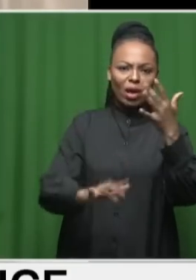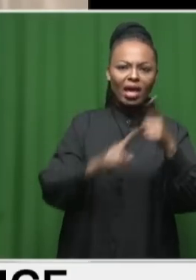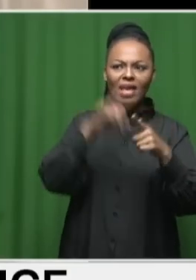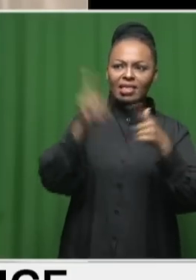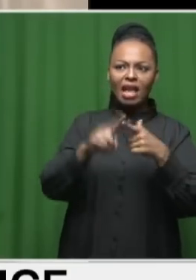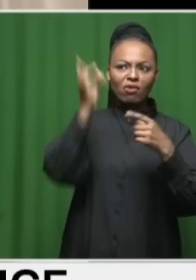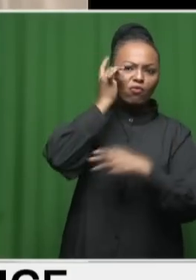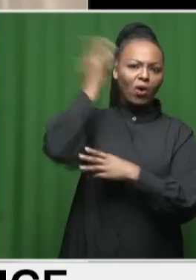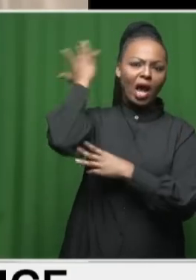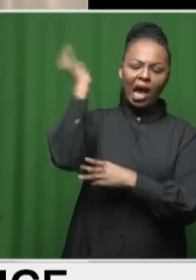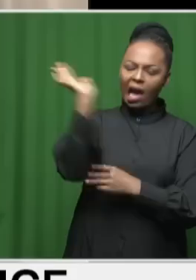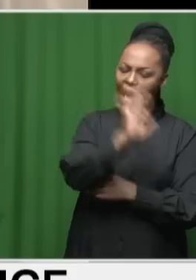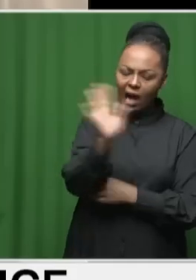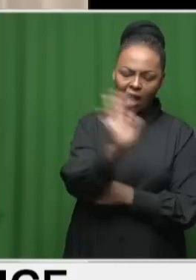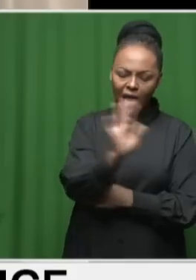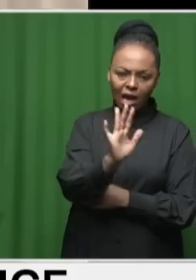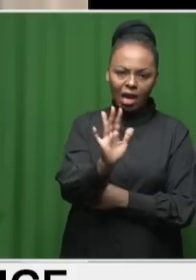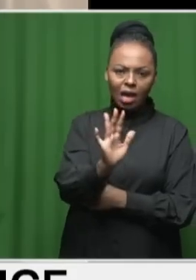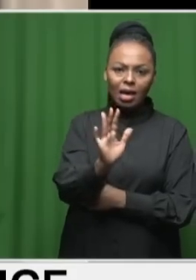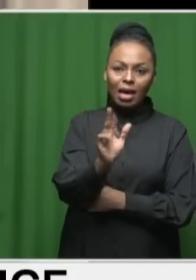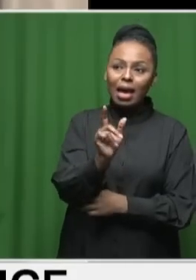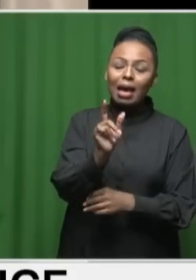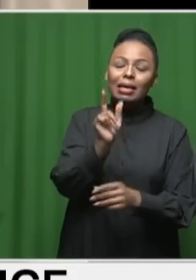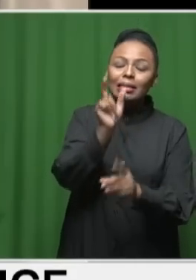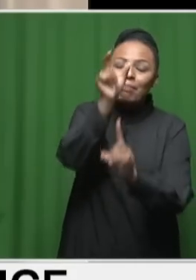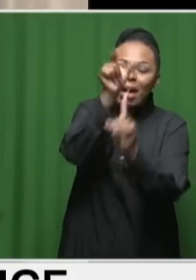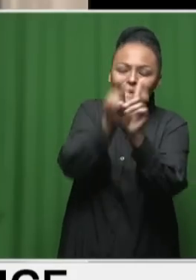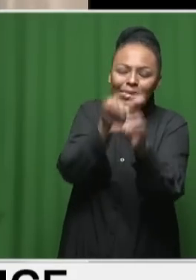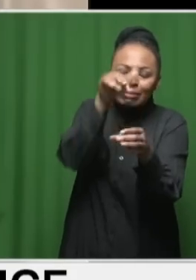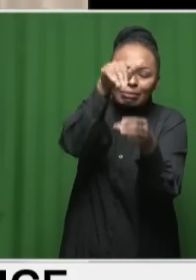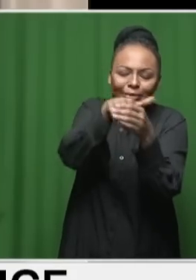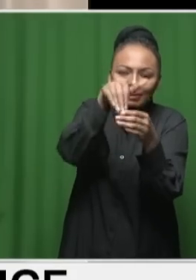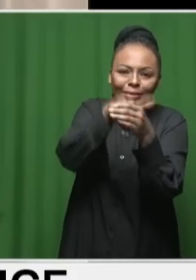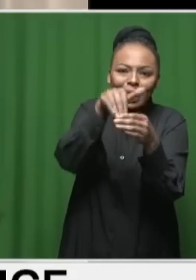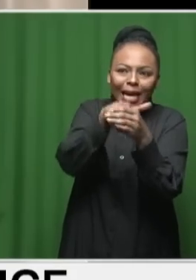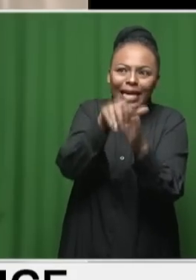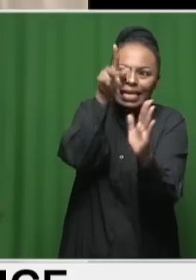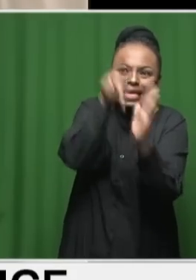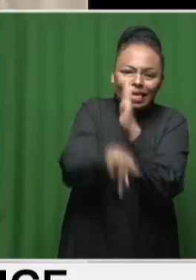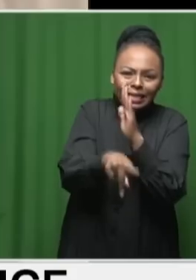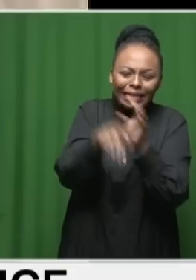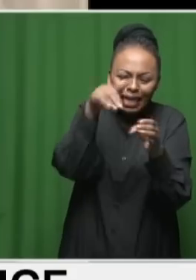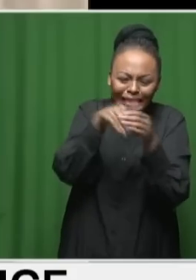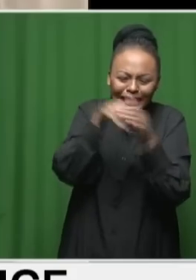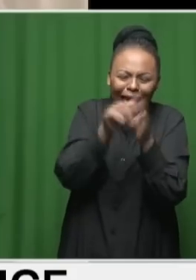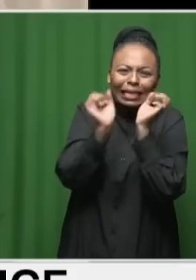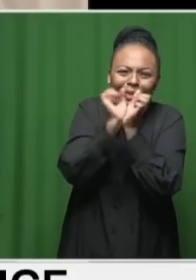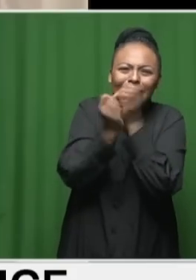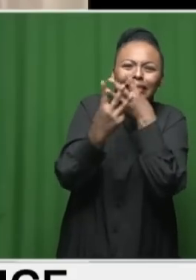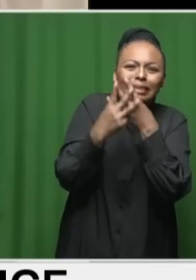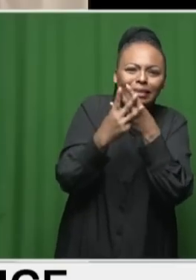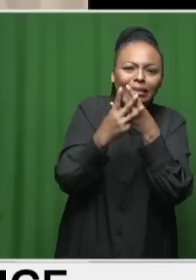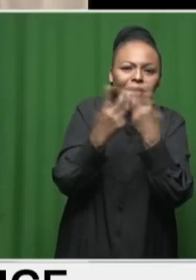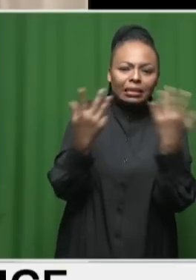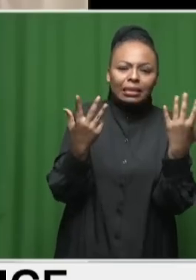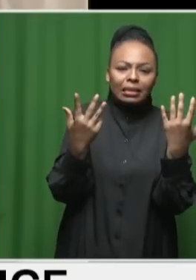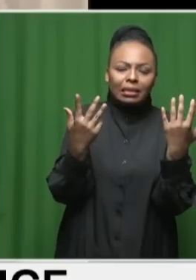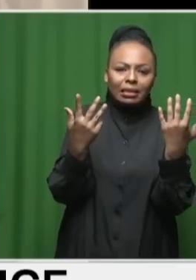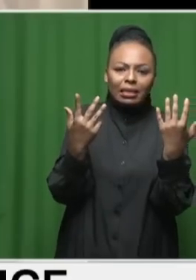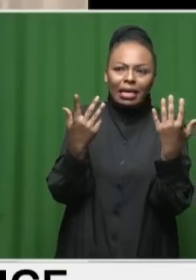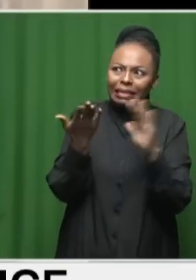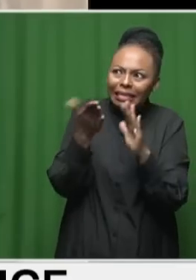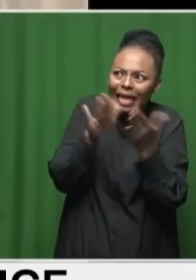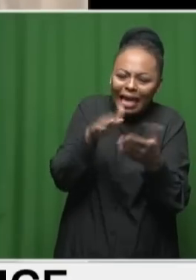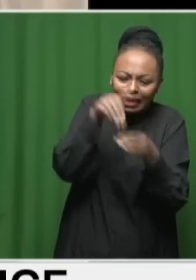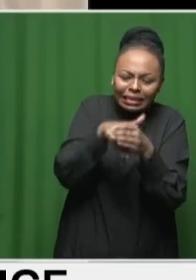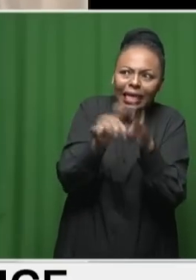a person dying in jail, being killed. And this was, I mean, you know, I was saying on my thread yesterday